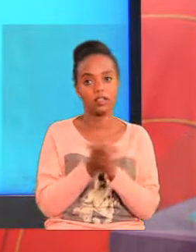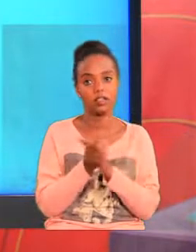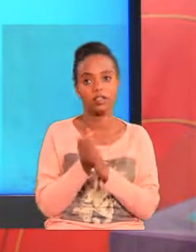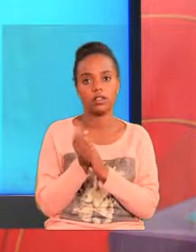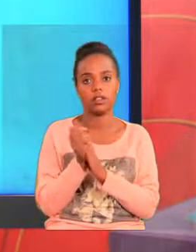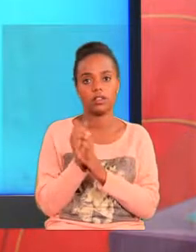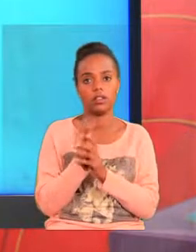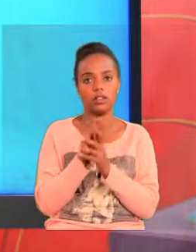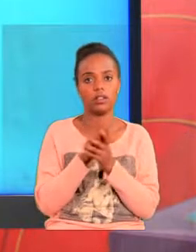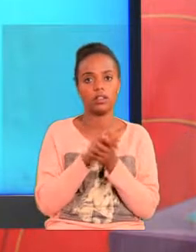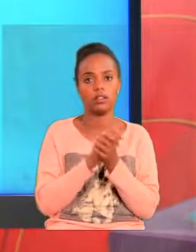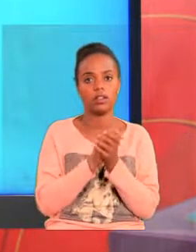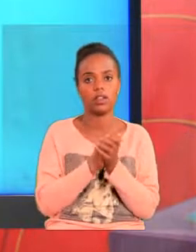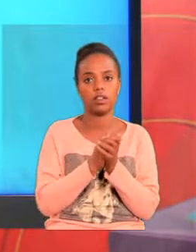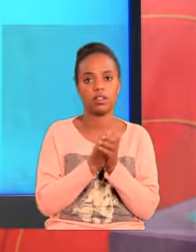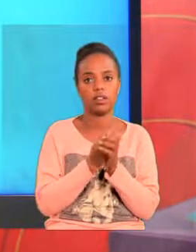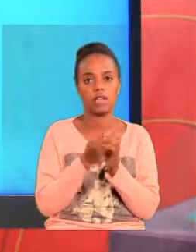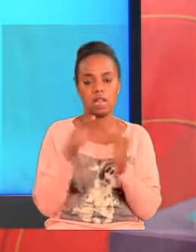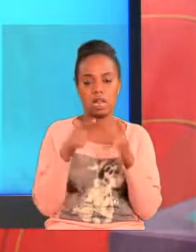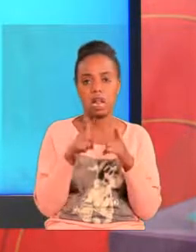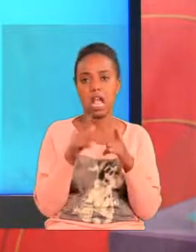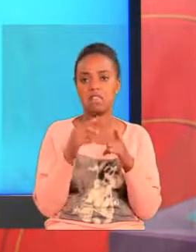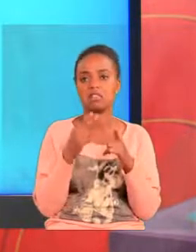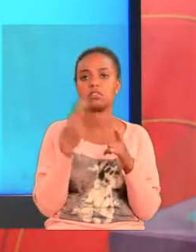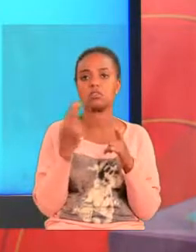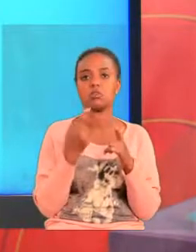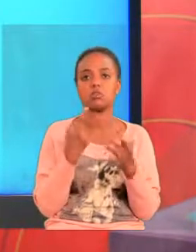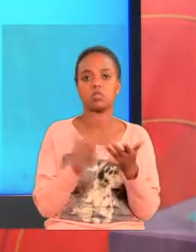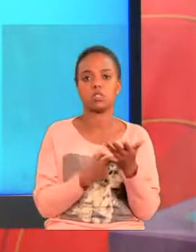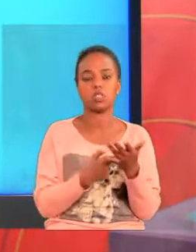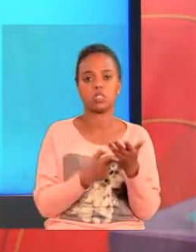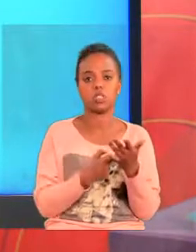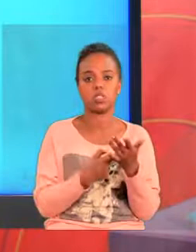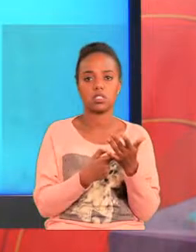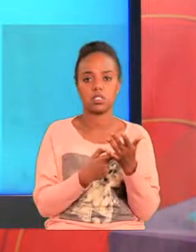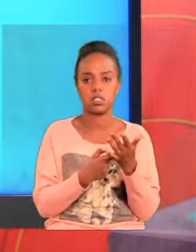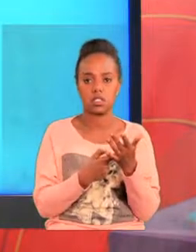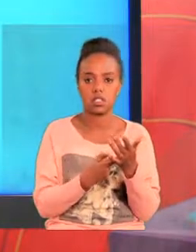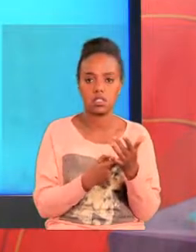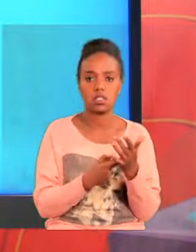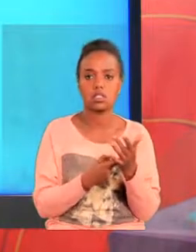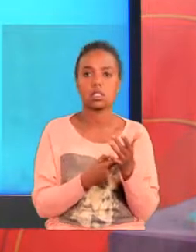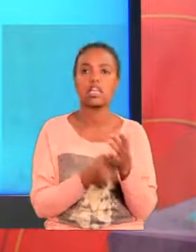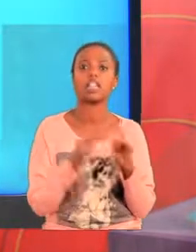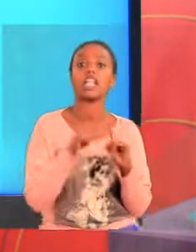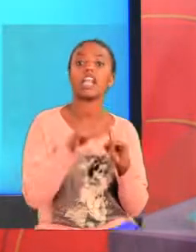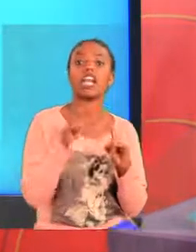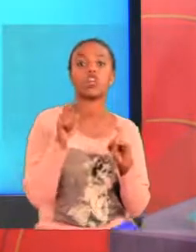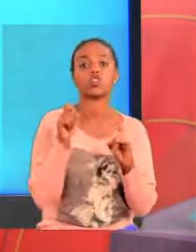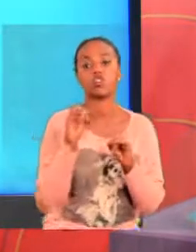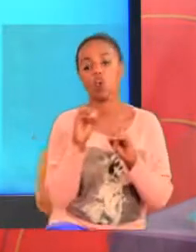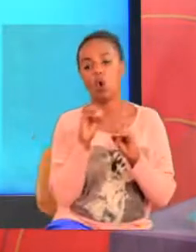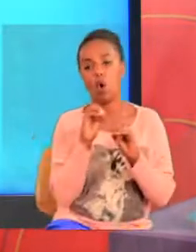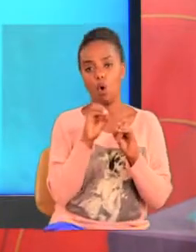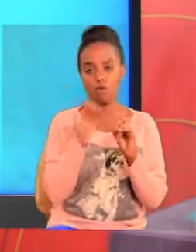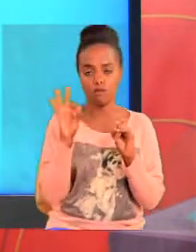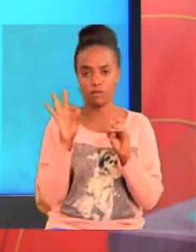Let's see this one. Let's use one property, De Morgan's law. Negation of